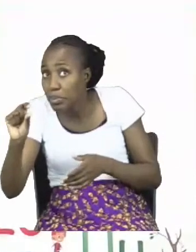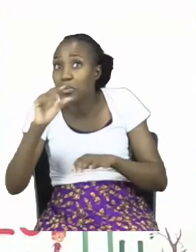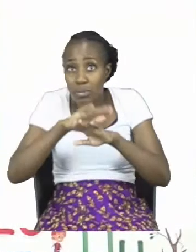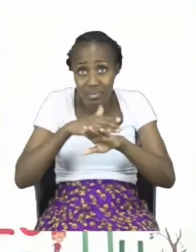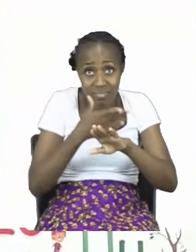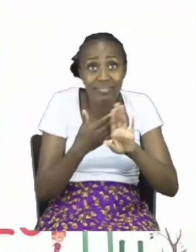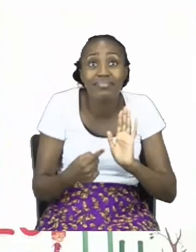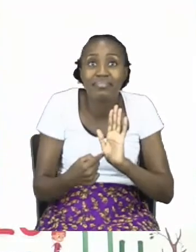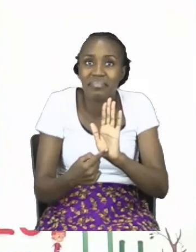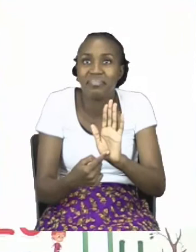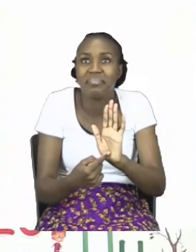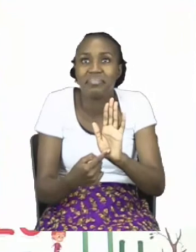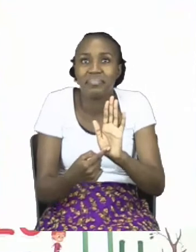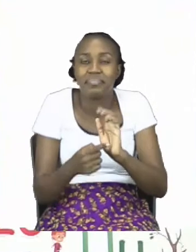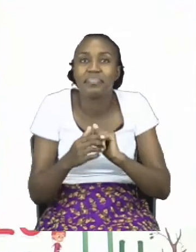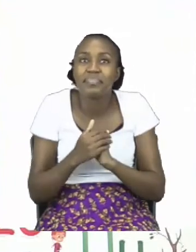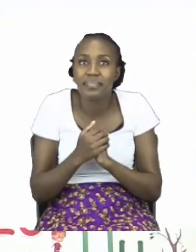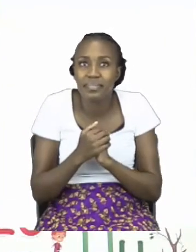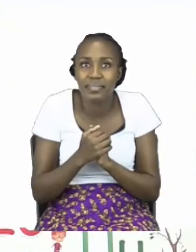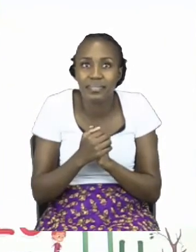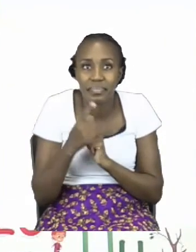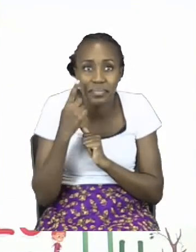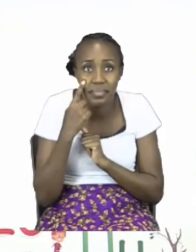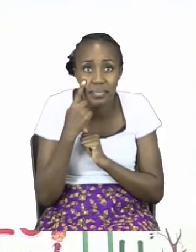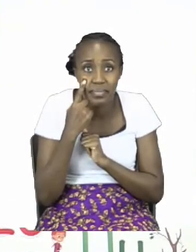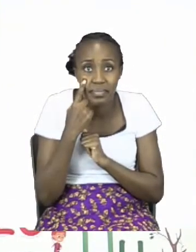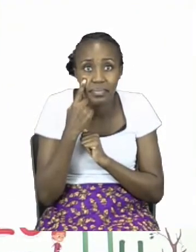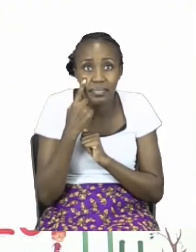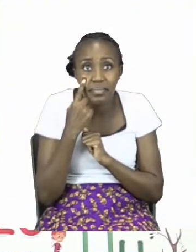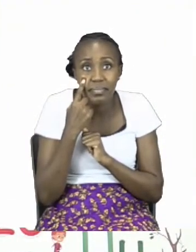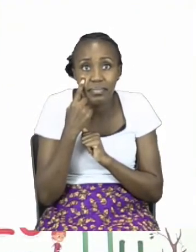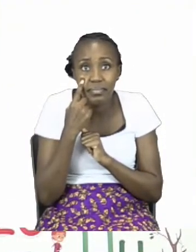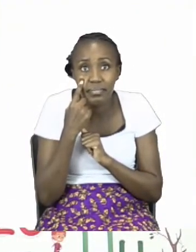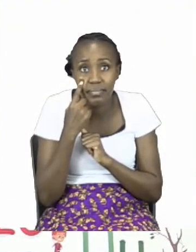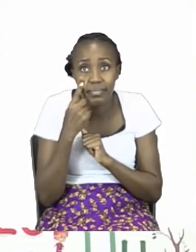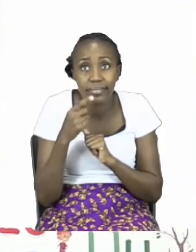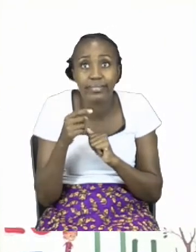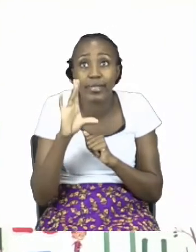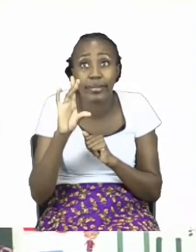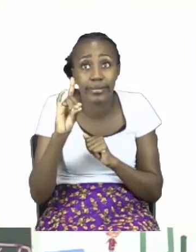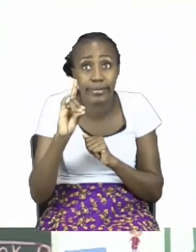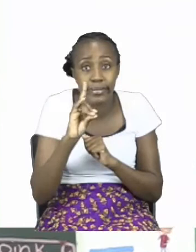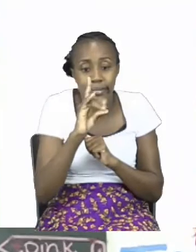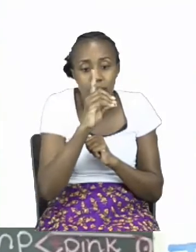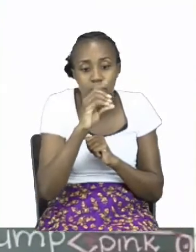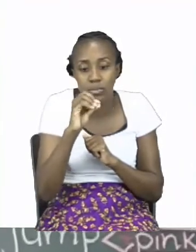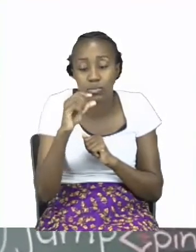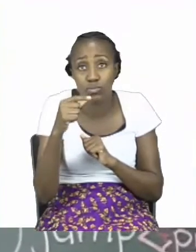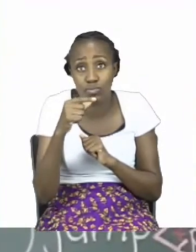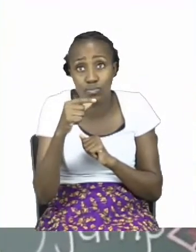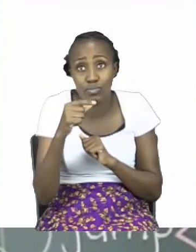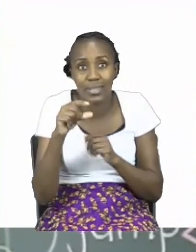we're going to do on the board. Now, as you can see, I have found the words dog, dirty,